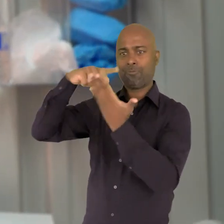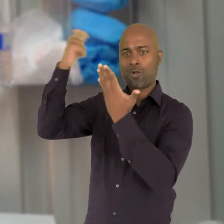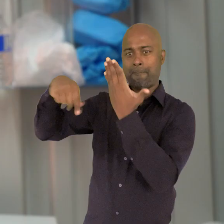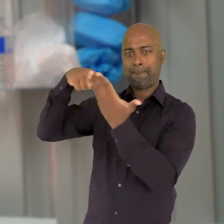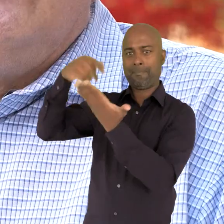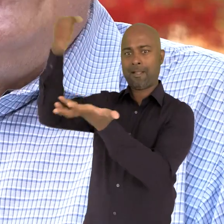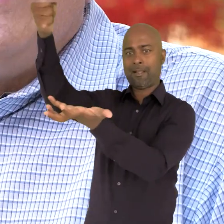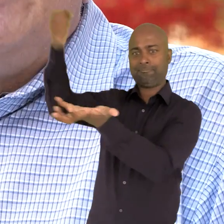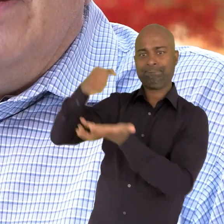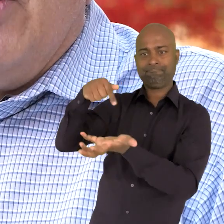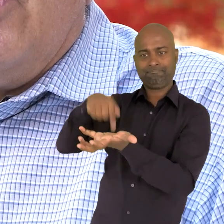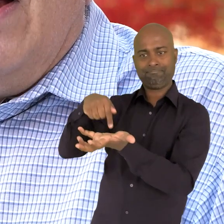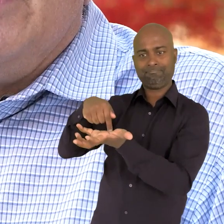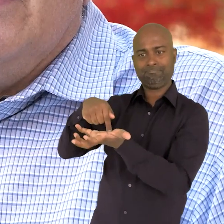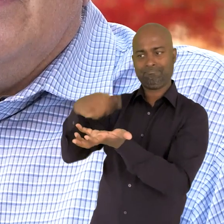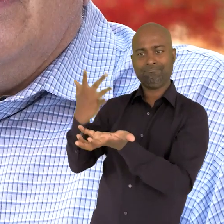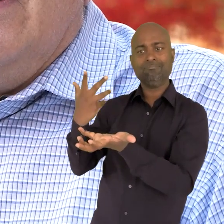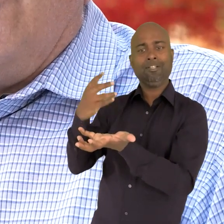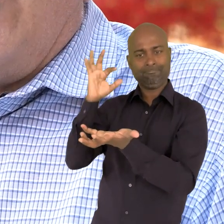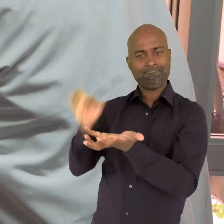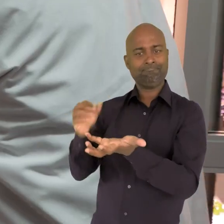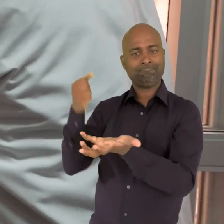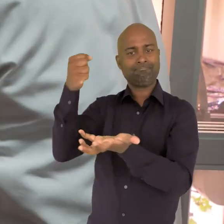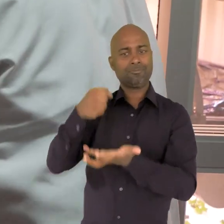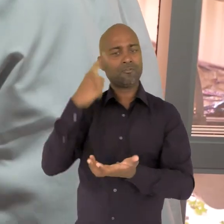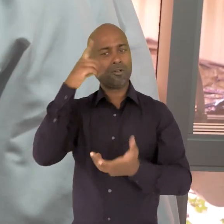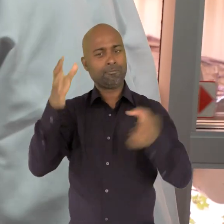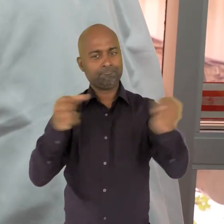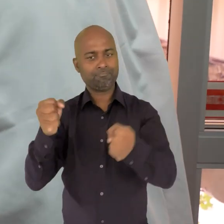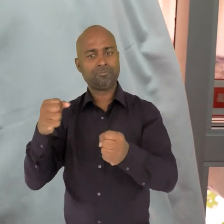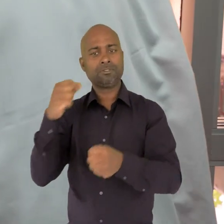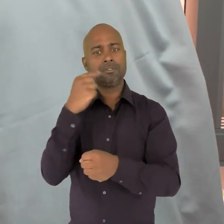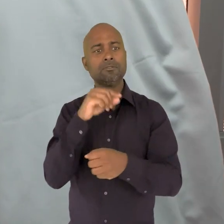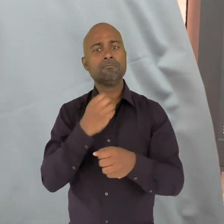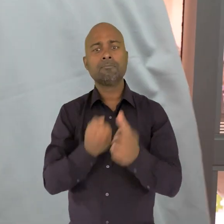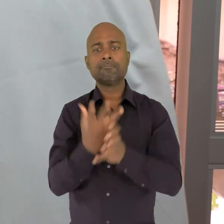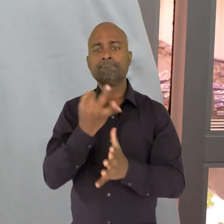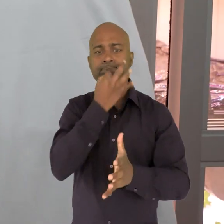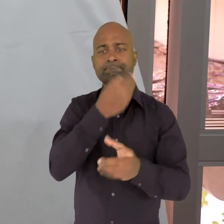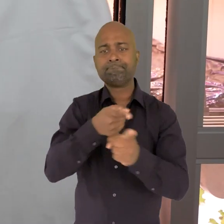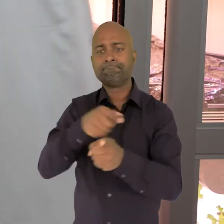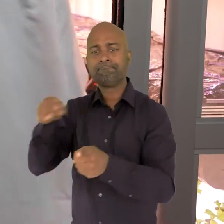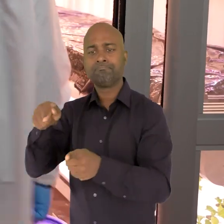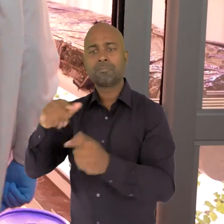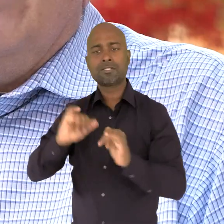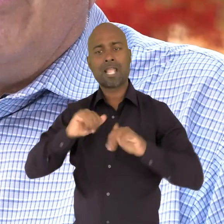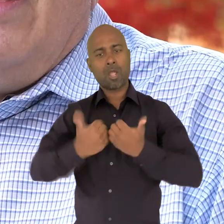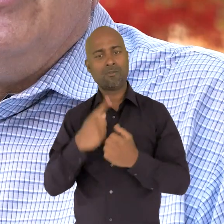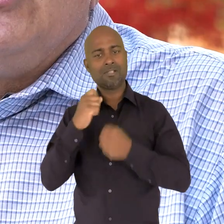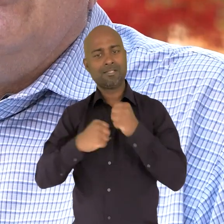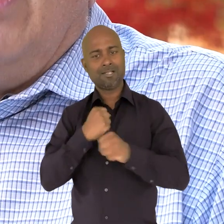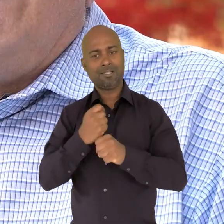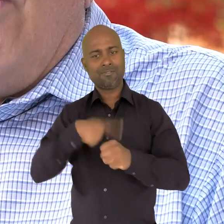for one of the wage subsidy programs for green careers. And that is how, in the first year, we